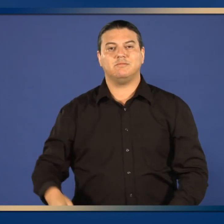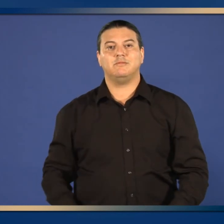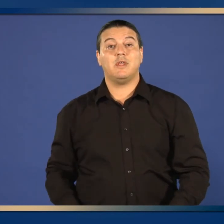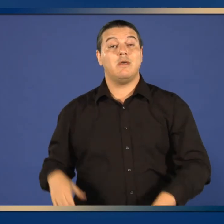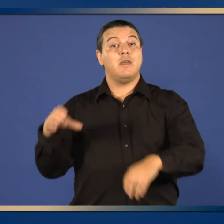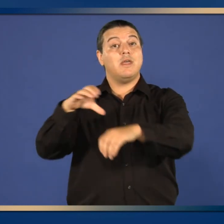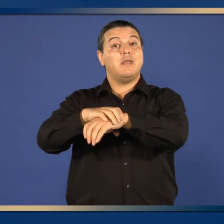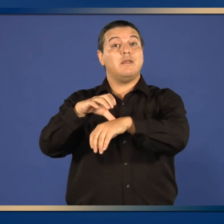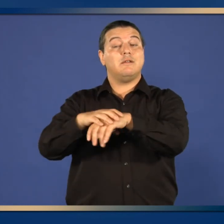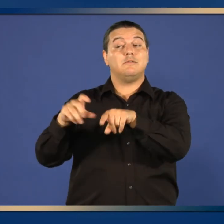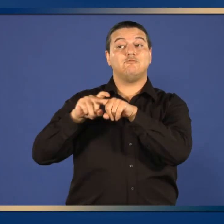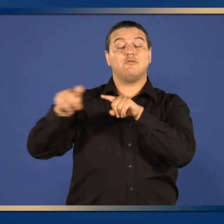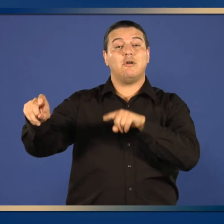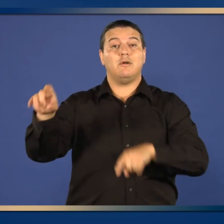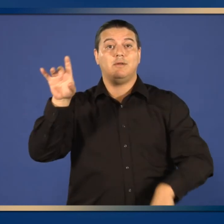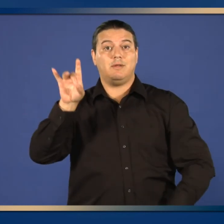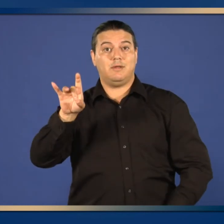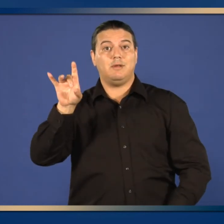English,